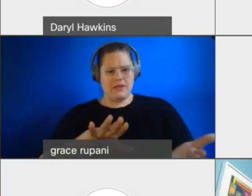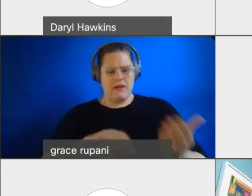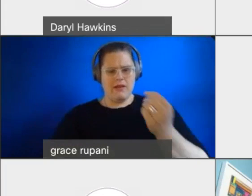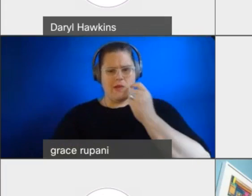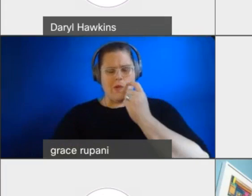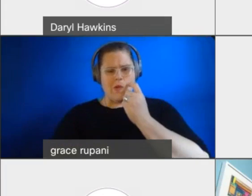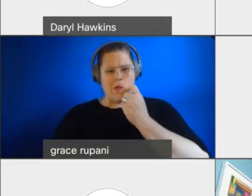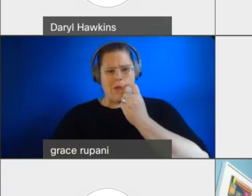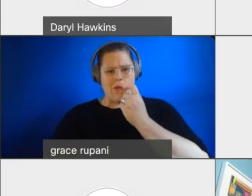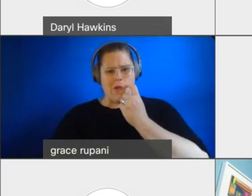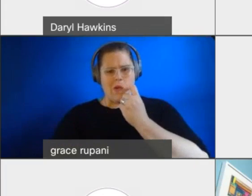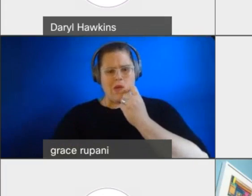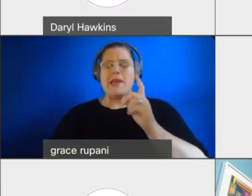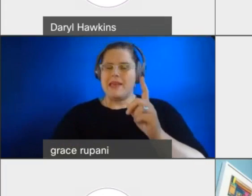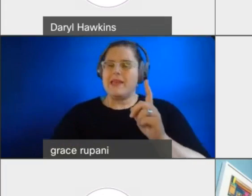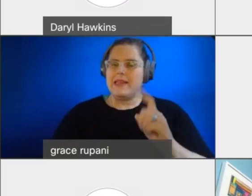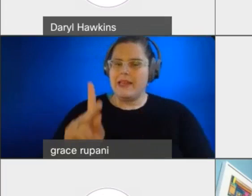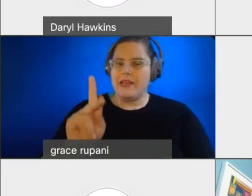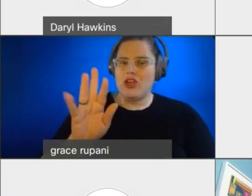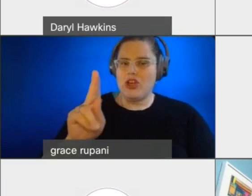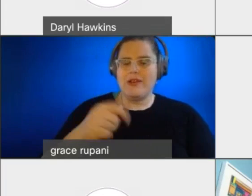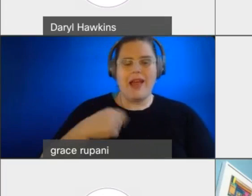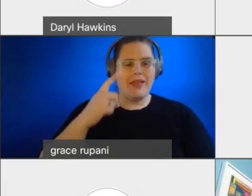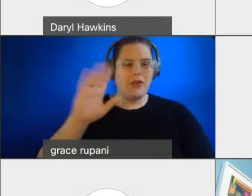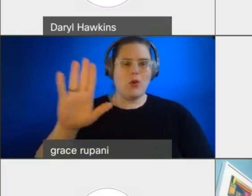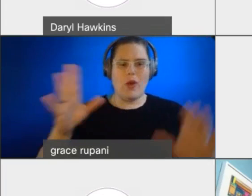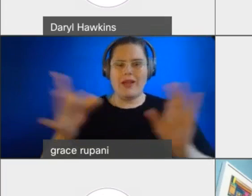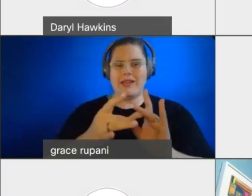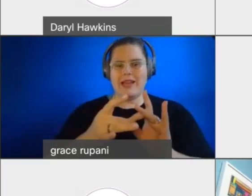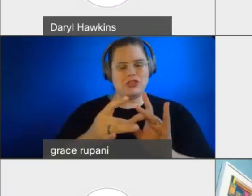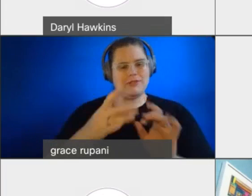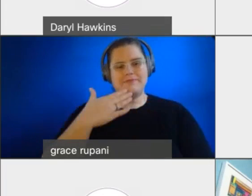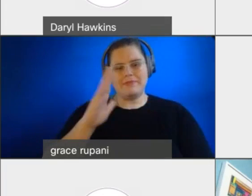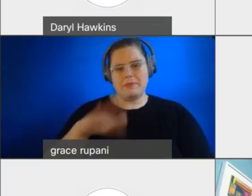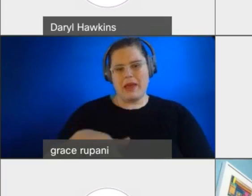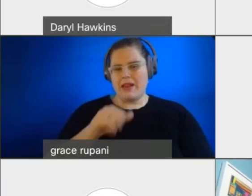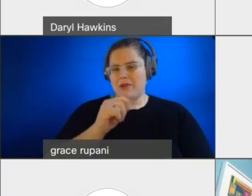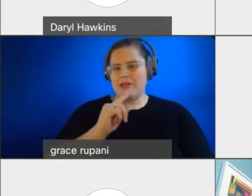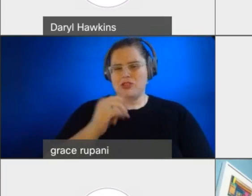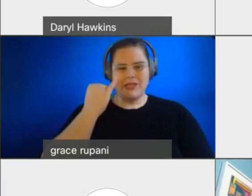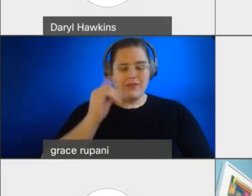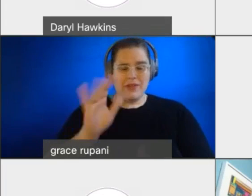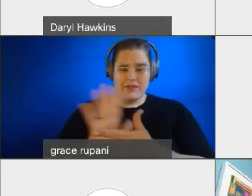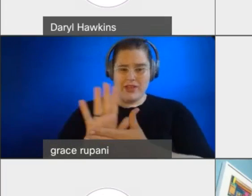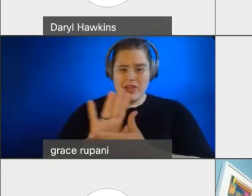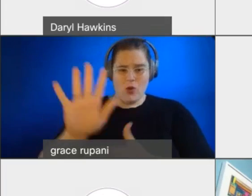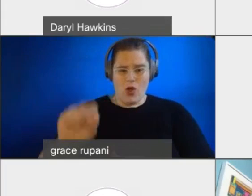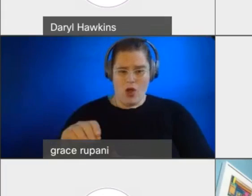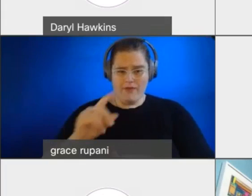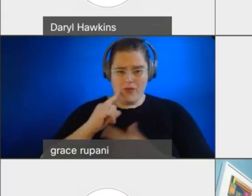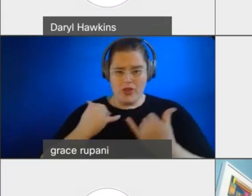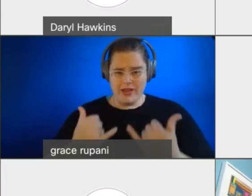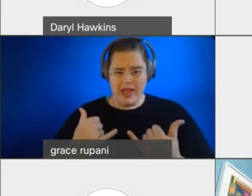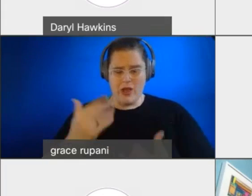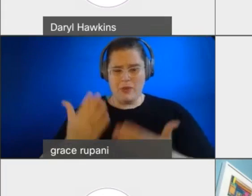Director Reese, you are muffled. I think it's your connection. So I don't know if you just want to maybe turn off your video for a minute and see if that works. I don't know if that's something,